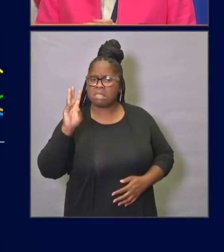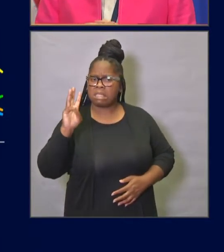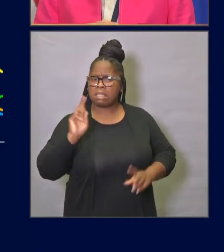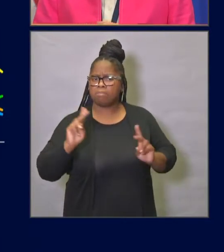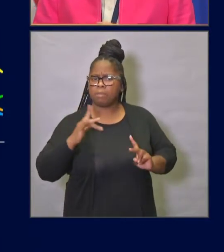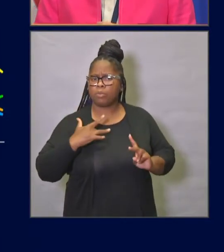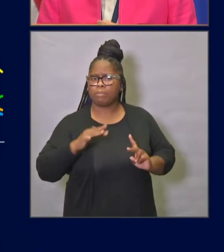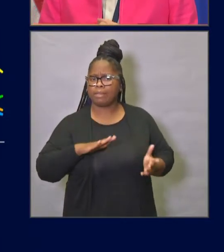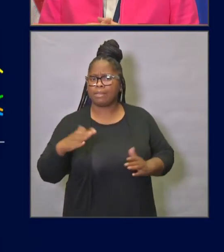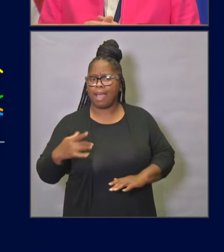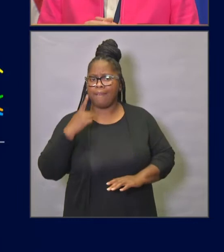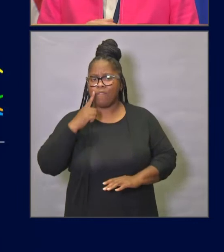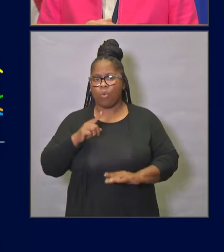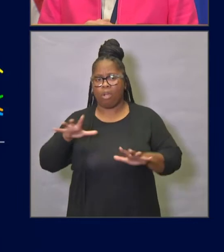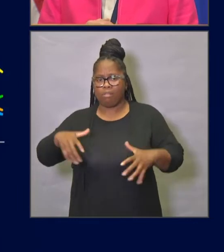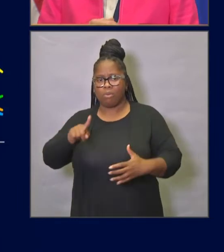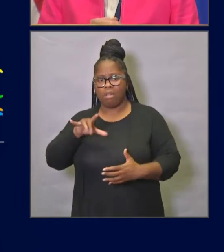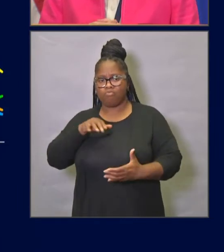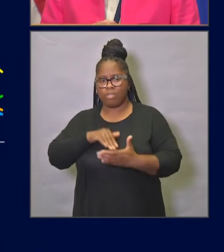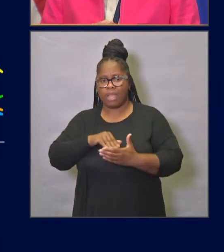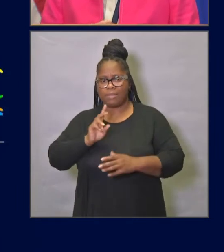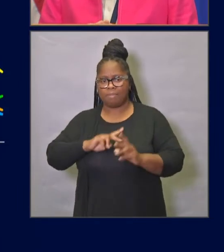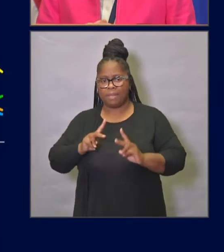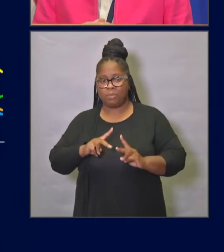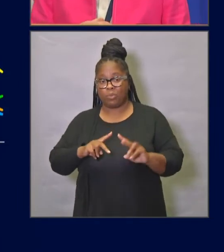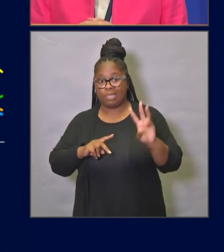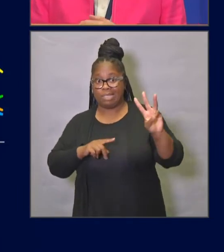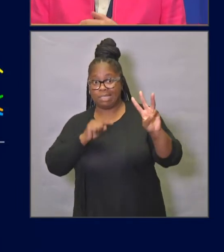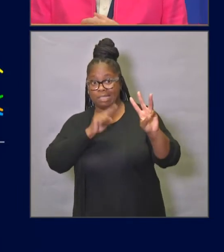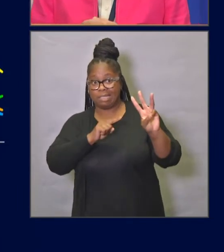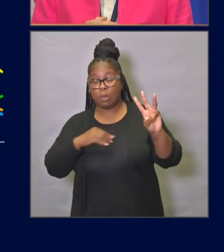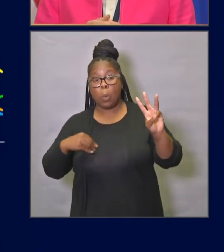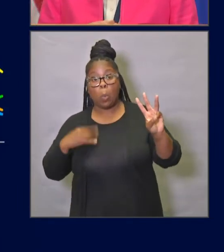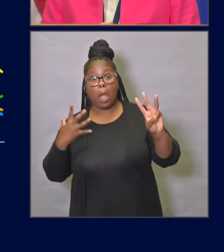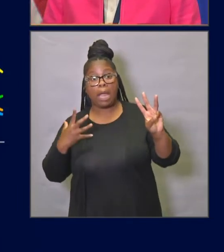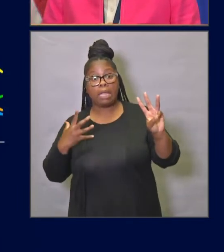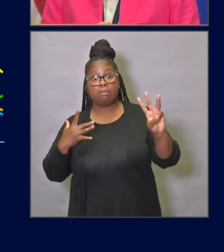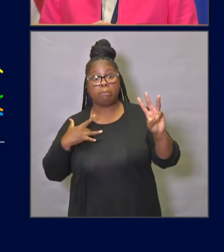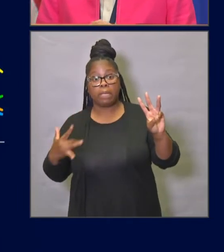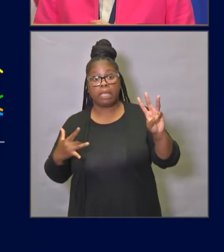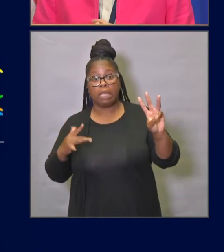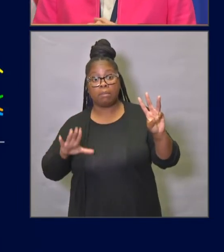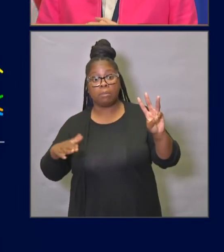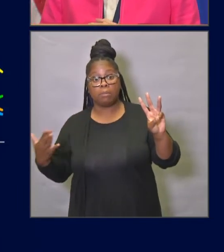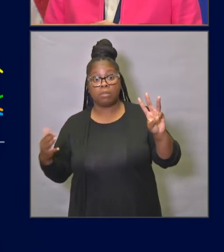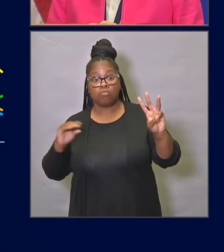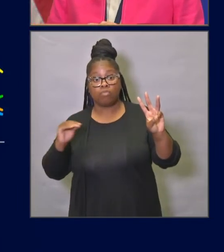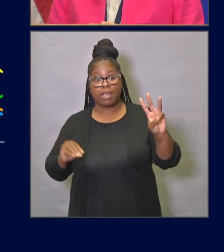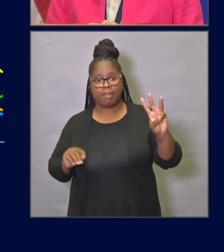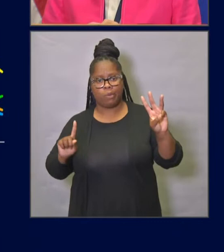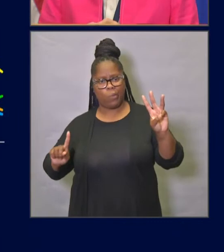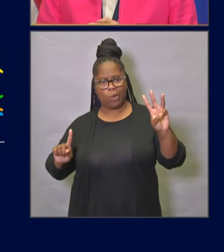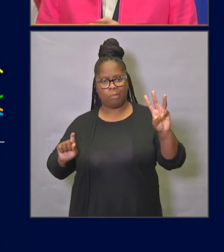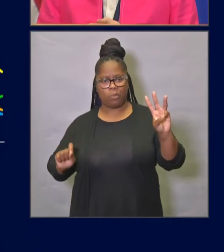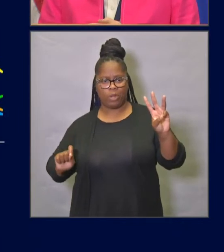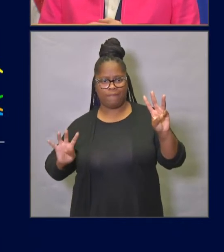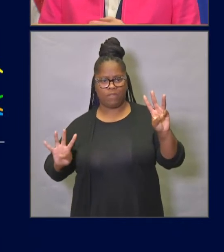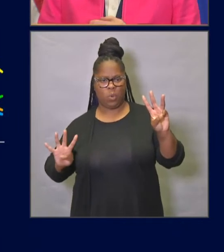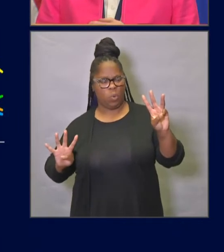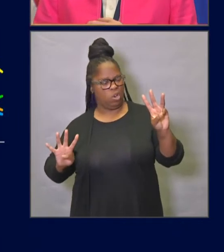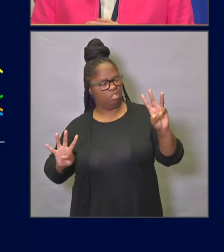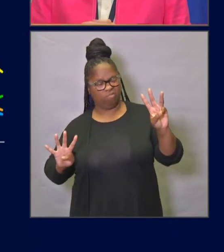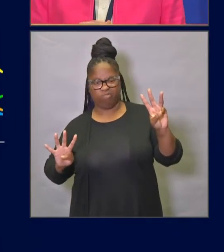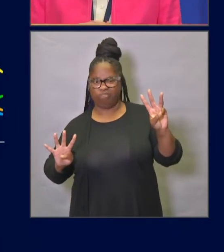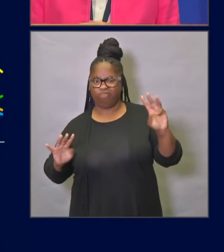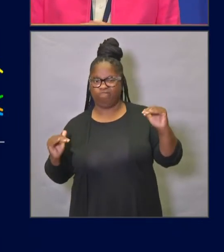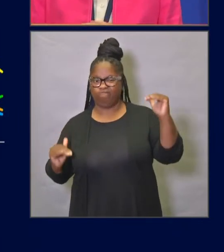that was 4 times that was experienced by our white residents, who had a mortality rate of 1.4 deaths per